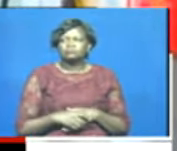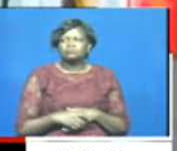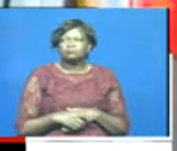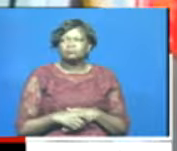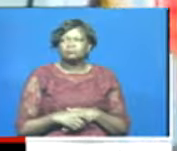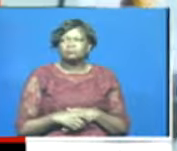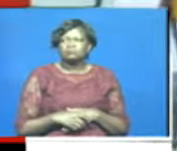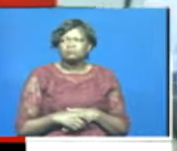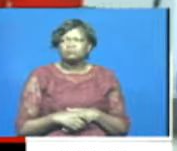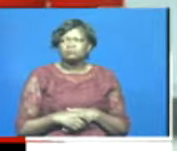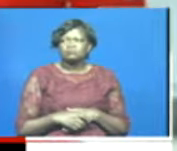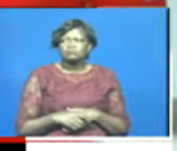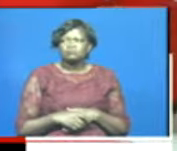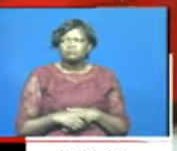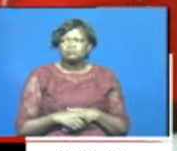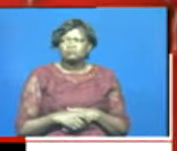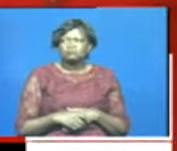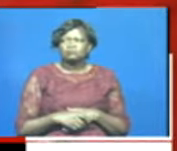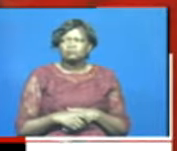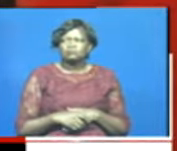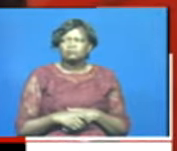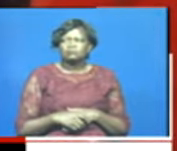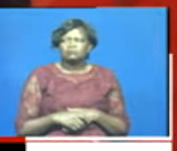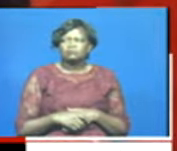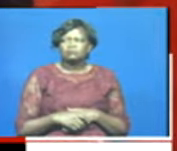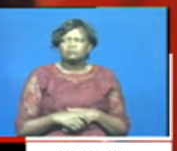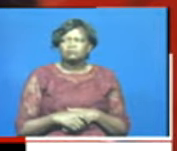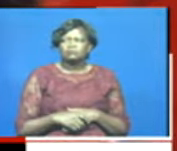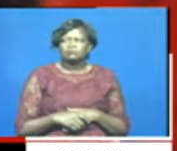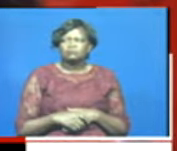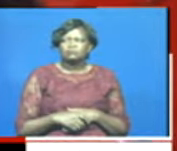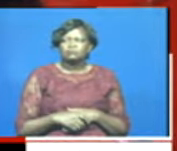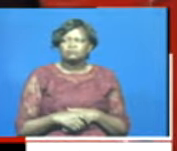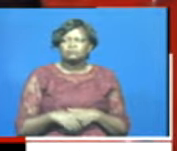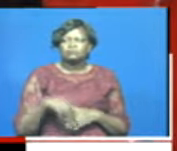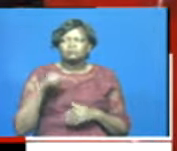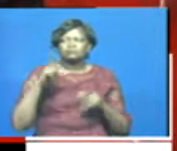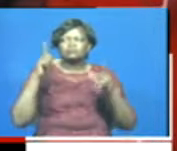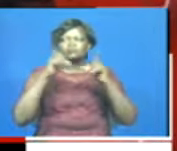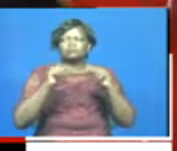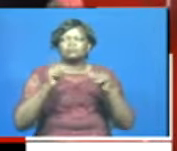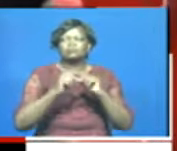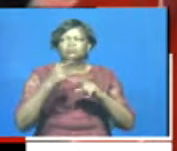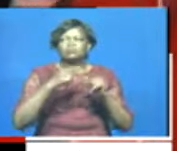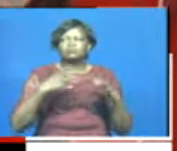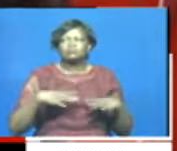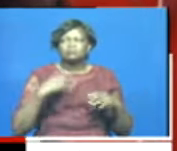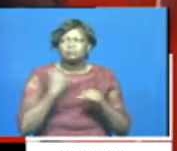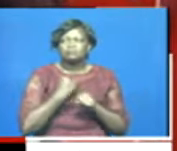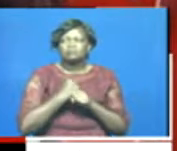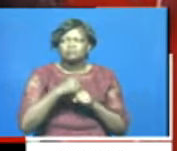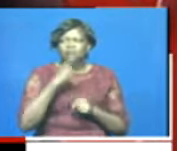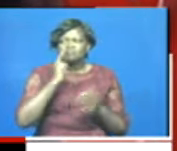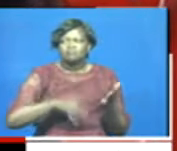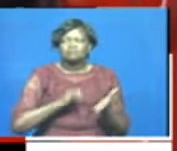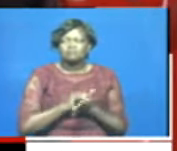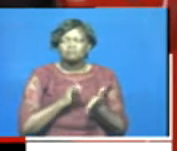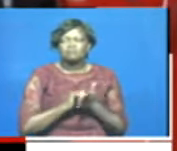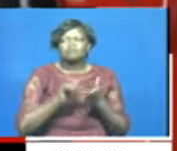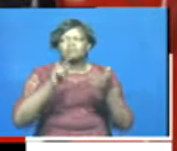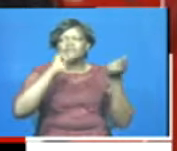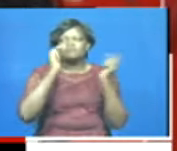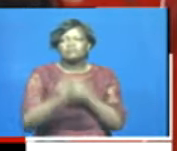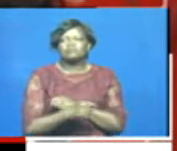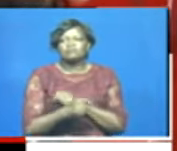Okay. Yeah. All right. Tom, that is a sentiment from one of the attendants here telling us about the change in the number